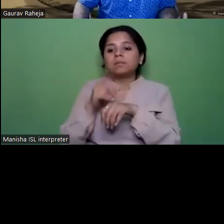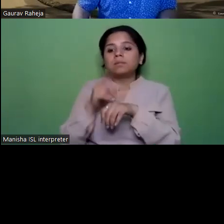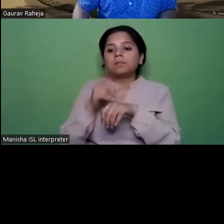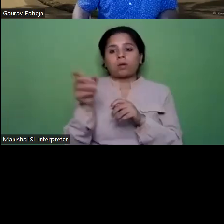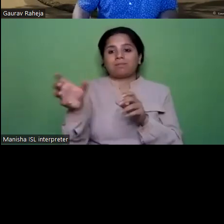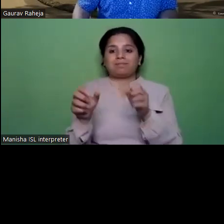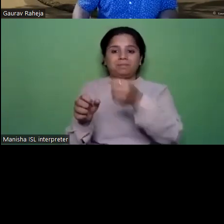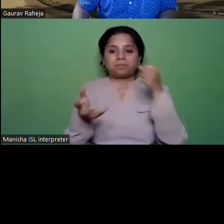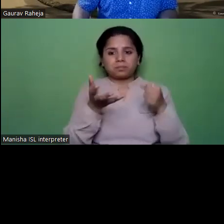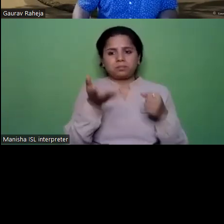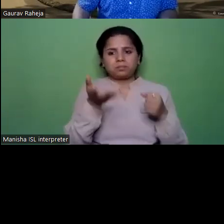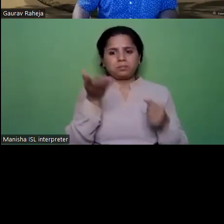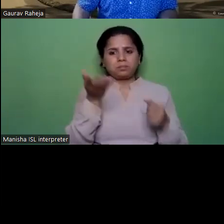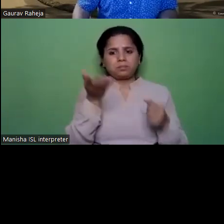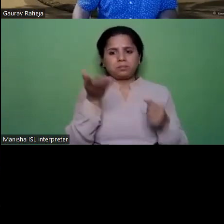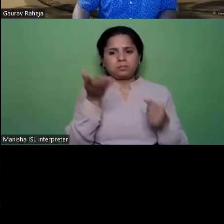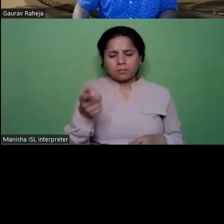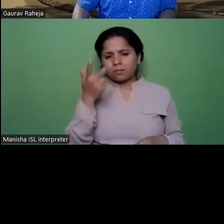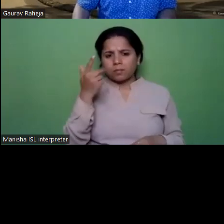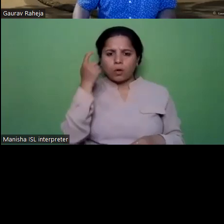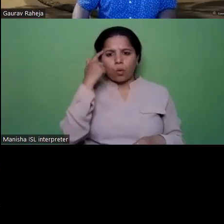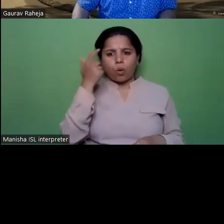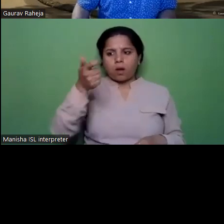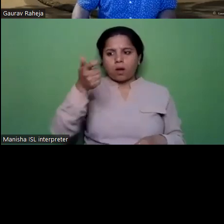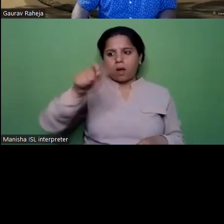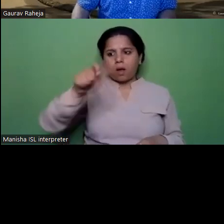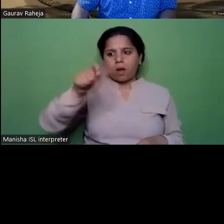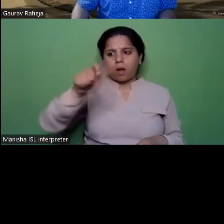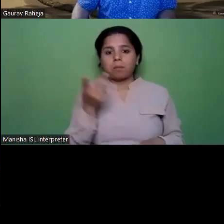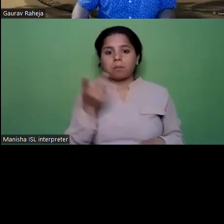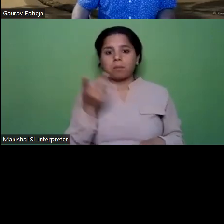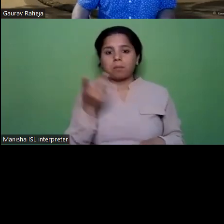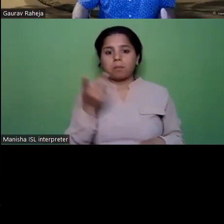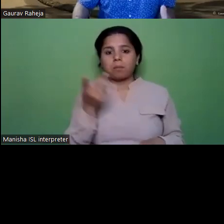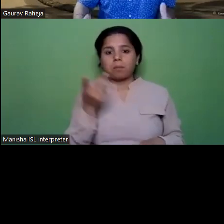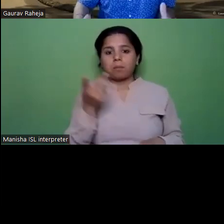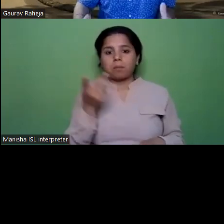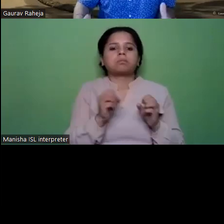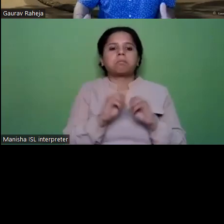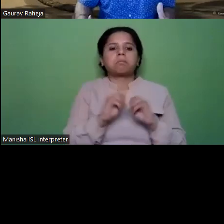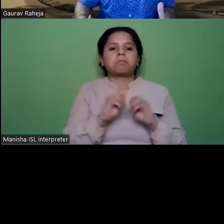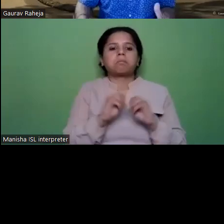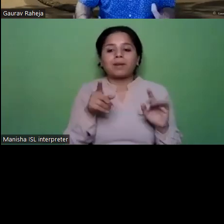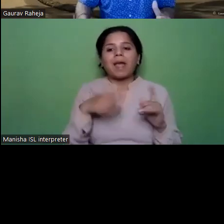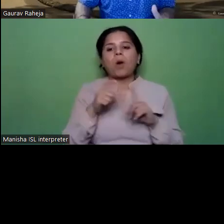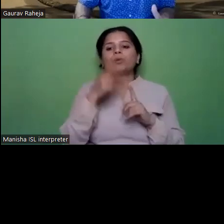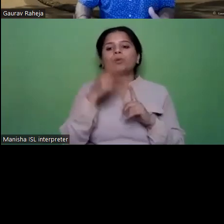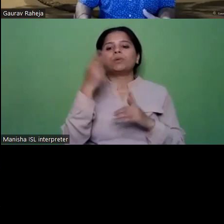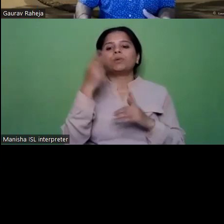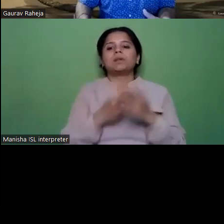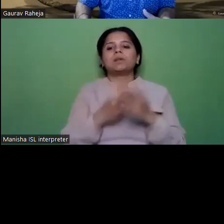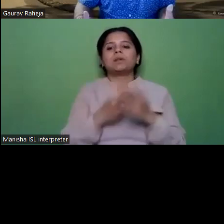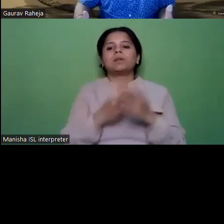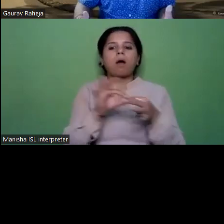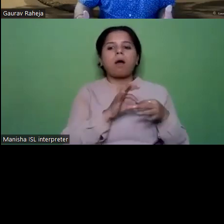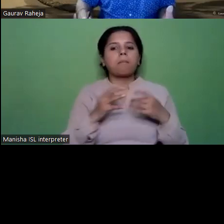would not read a manual to operate it, and otherwise she will not use it. So how do you make design friendly in such a way that